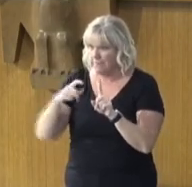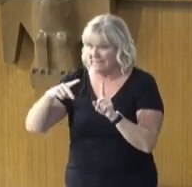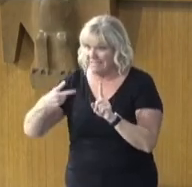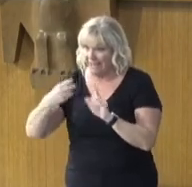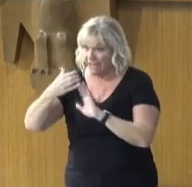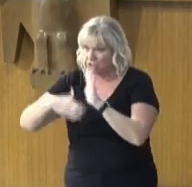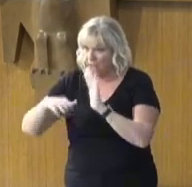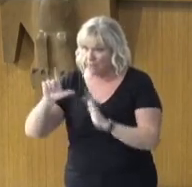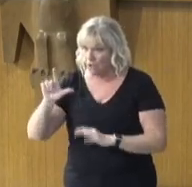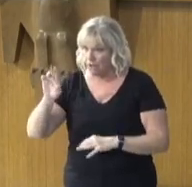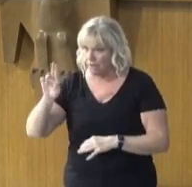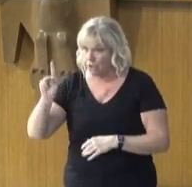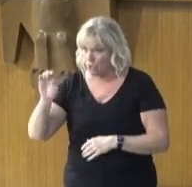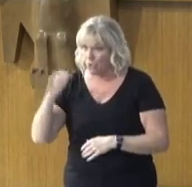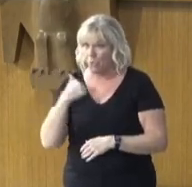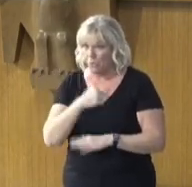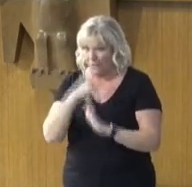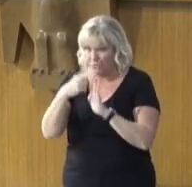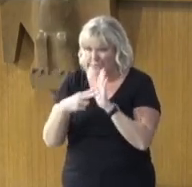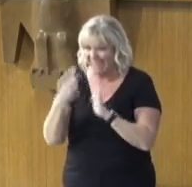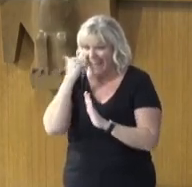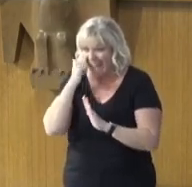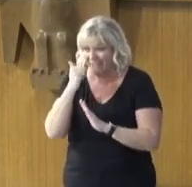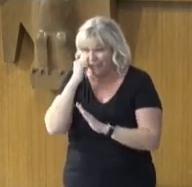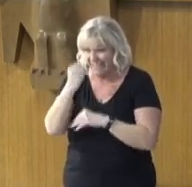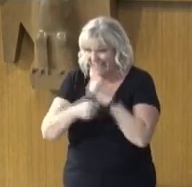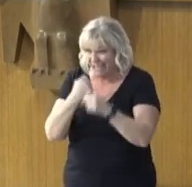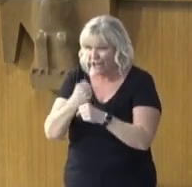Luke, we read this every year on Christmas Eve. It says,